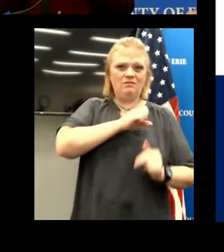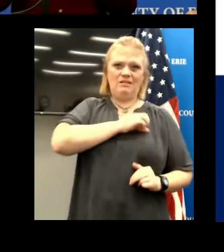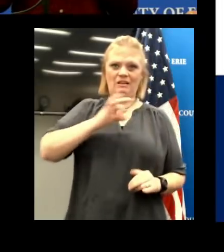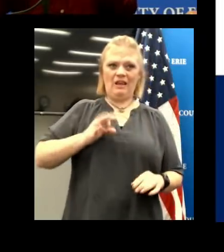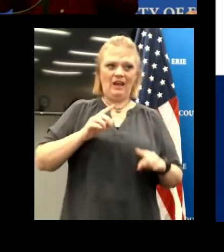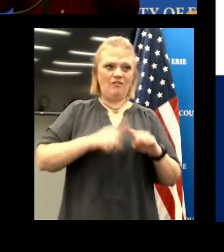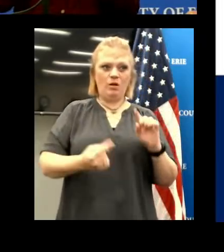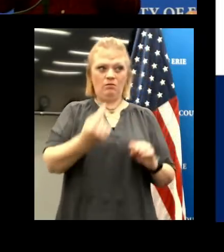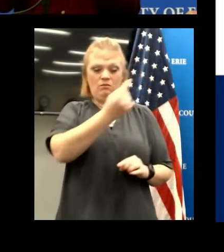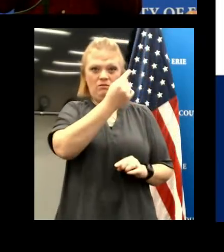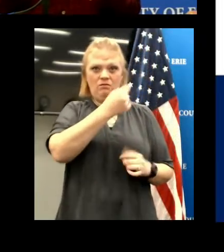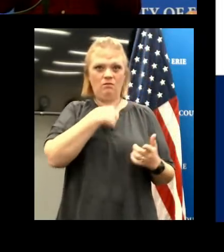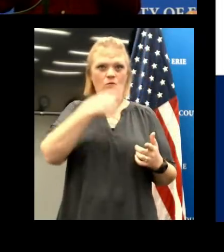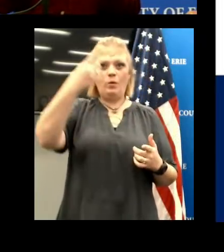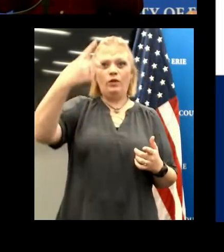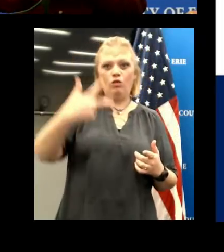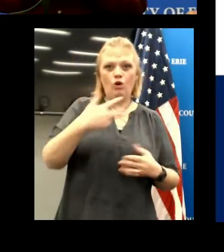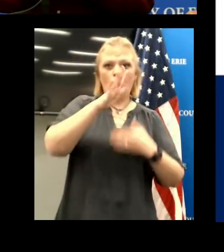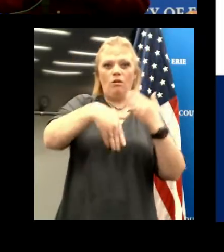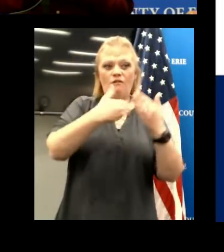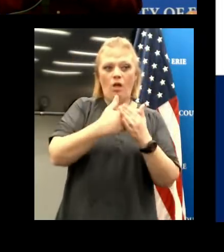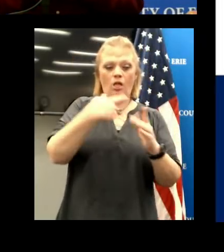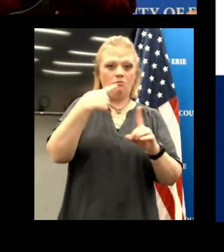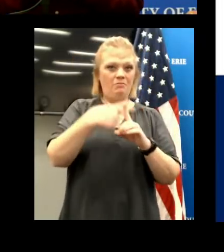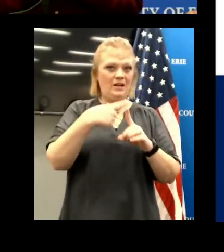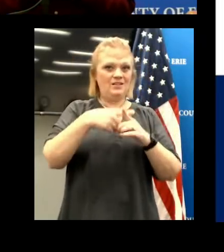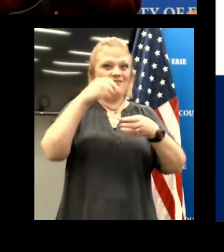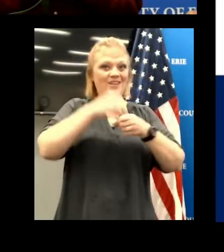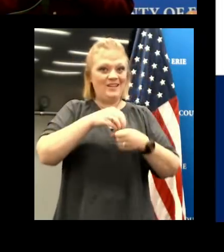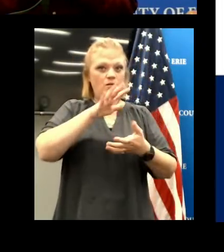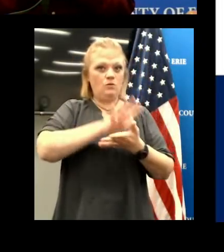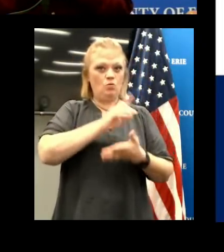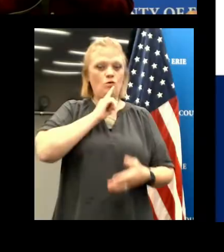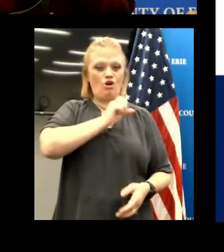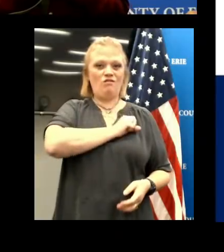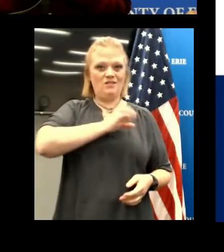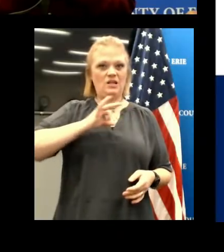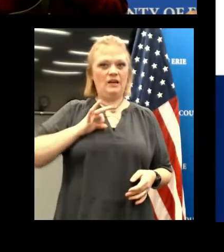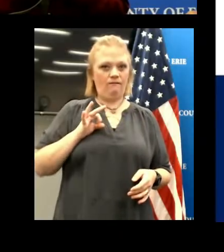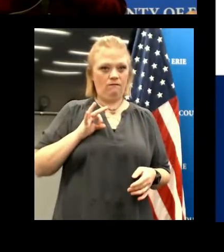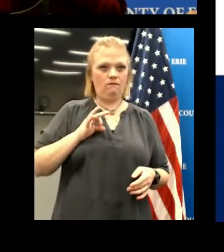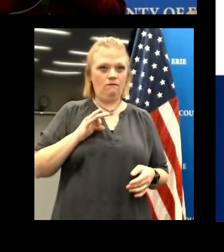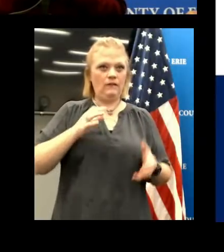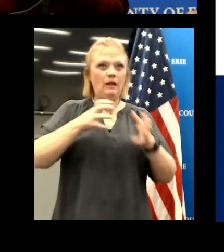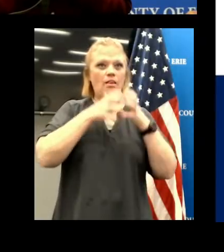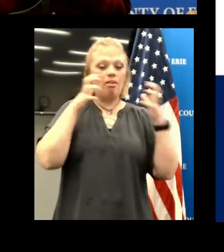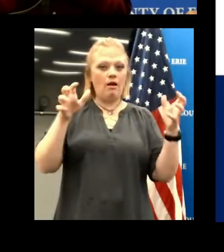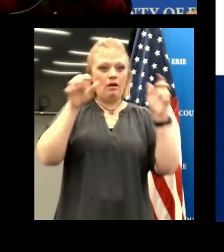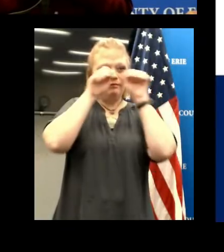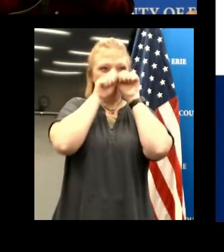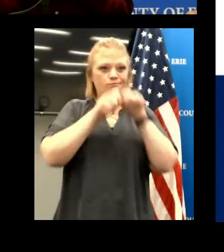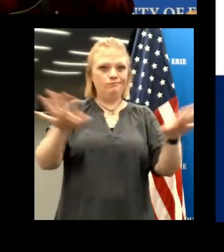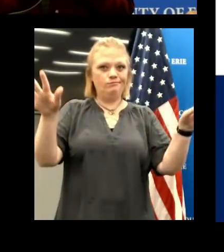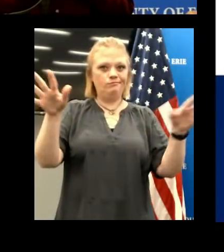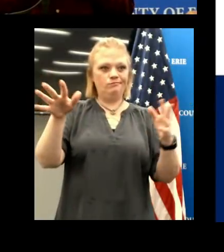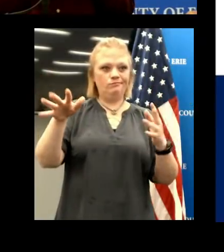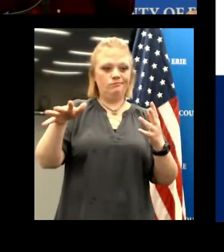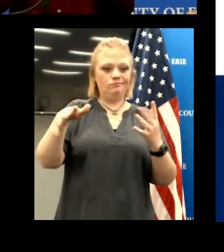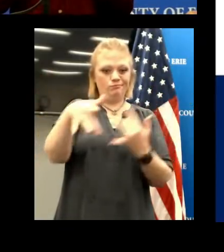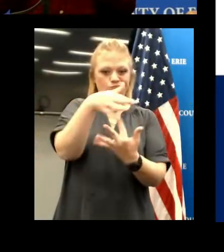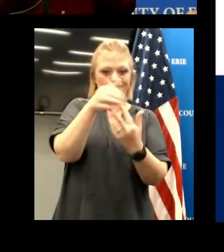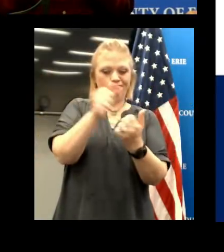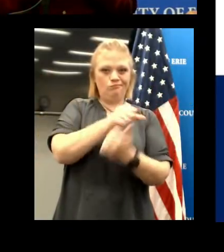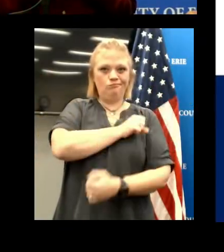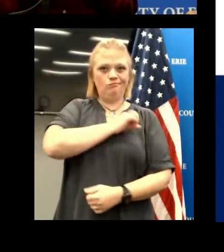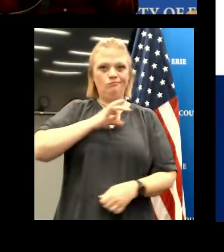here a third of all the people who tested positive in the school are staff. So we're seeing a lot of transmission among staff, and that's